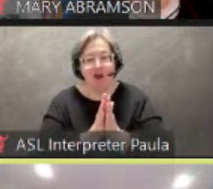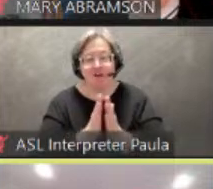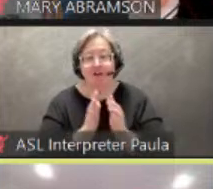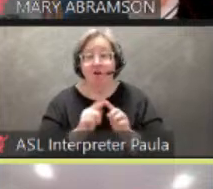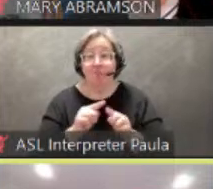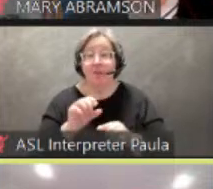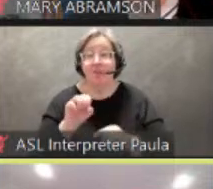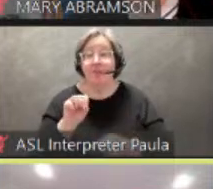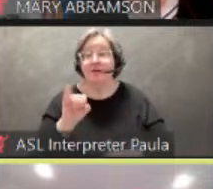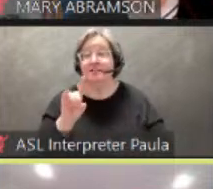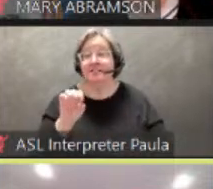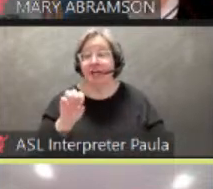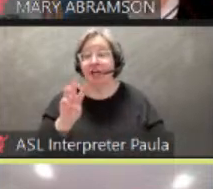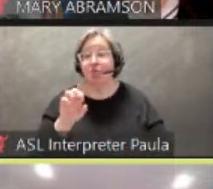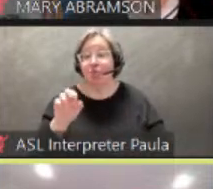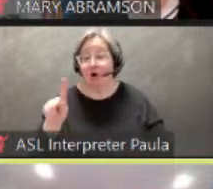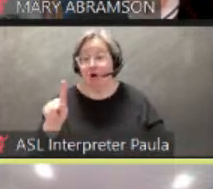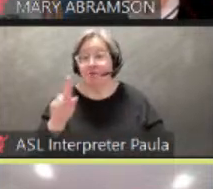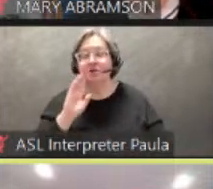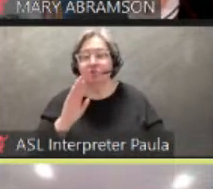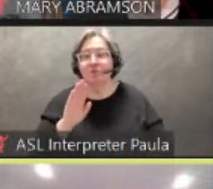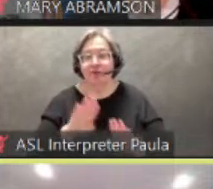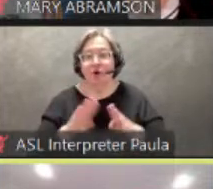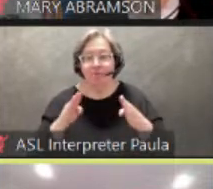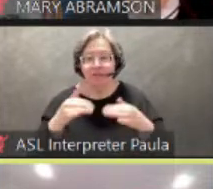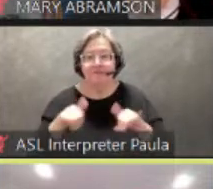access. Next slide.